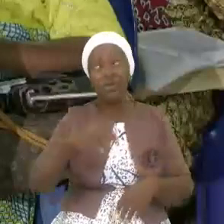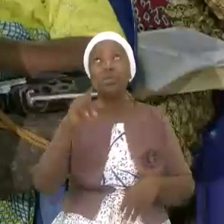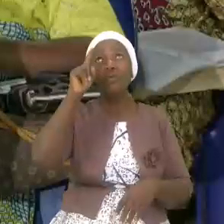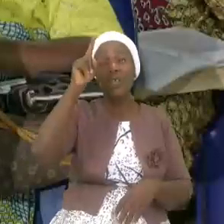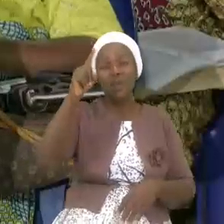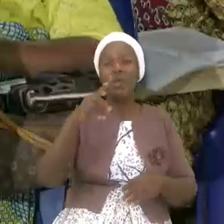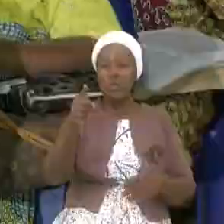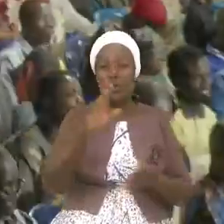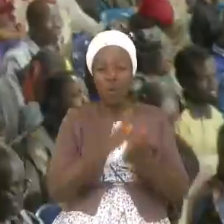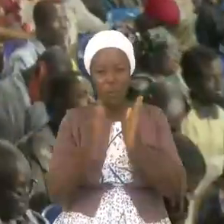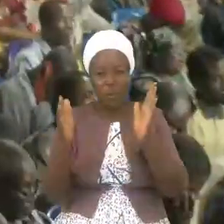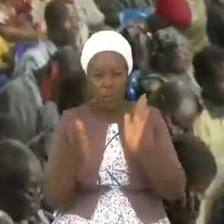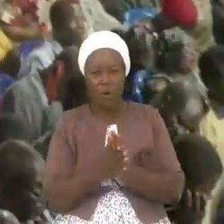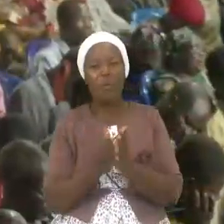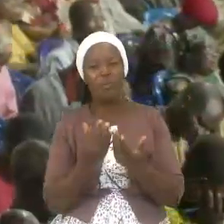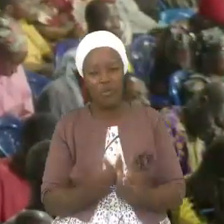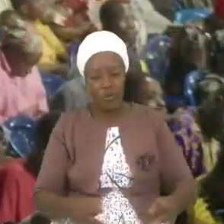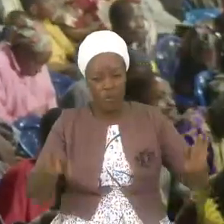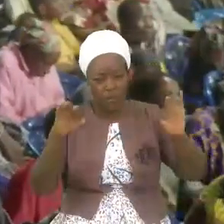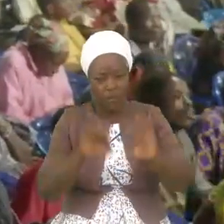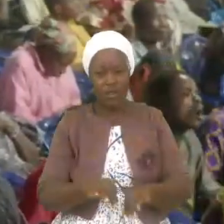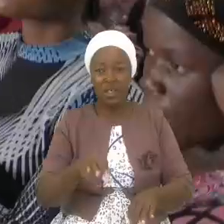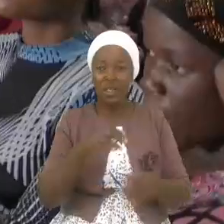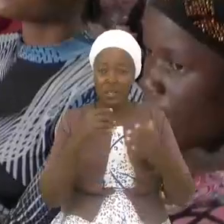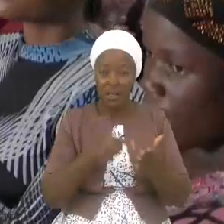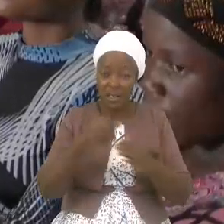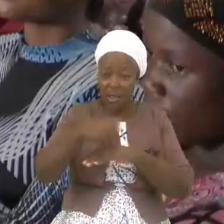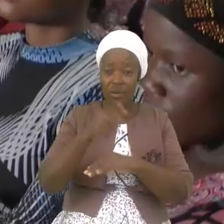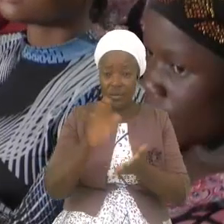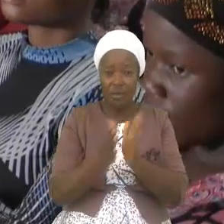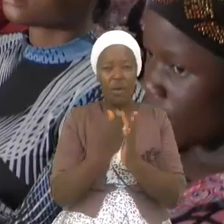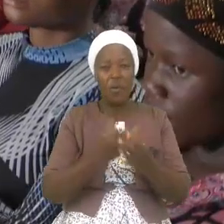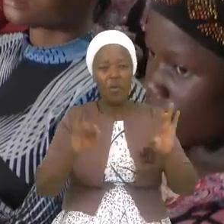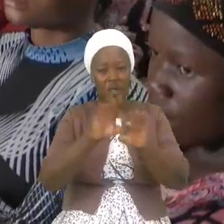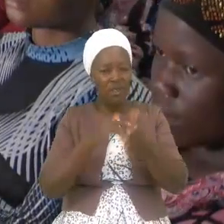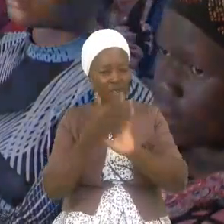become worthy. Tonight, you'll become worthy. Look at the man.